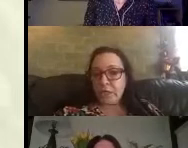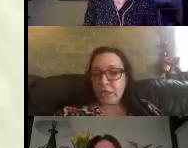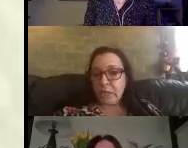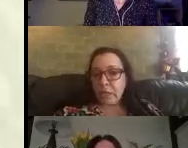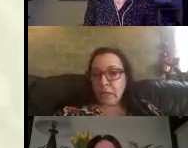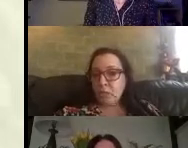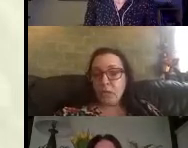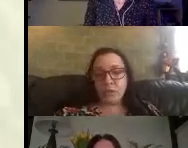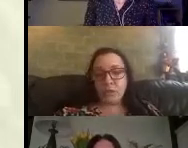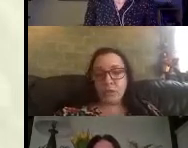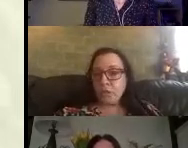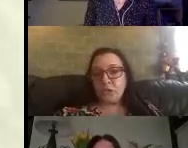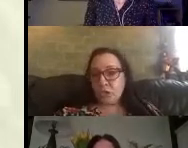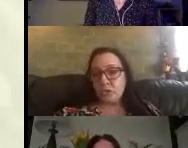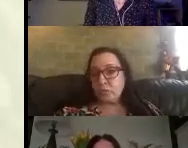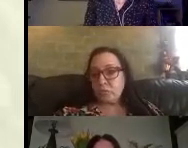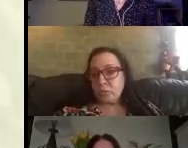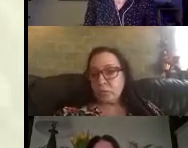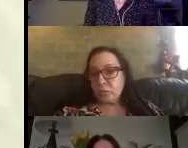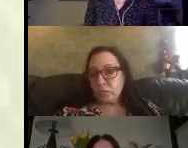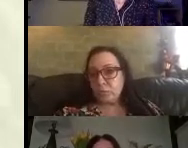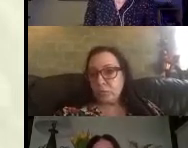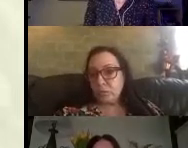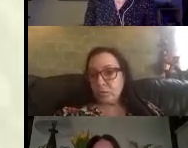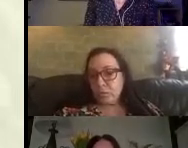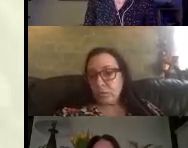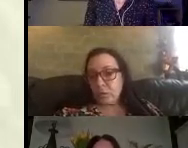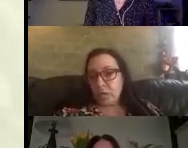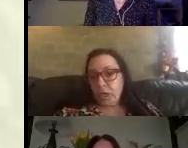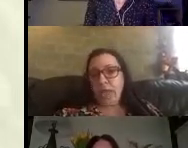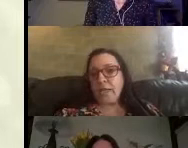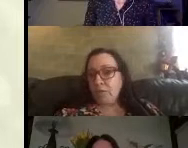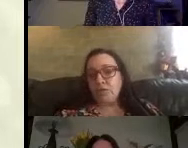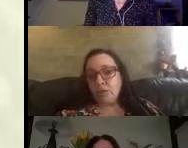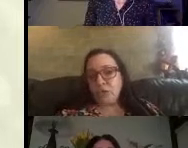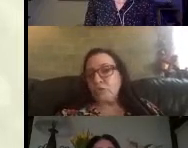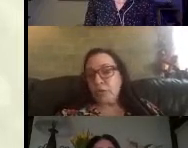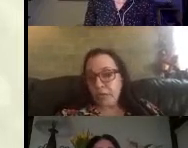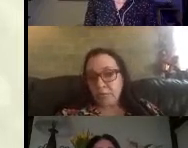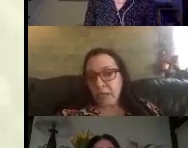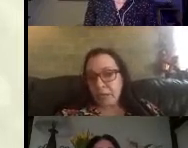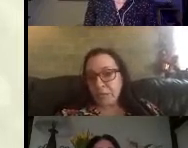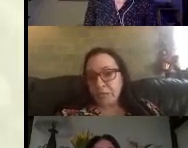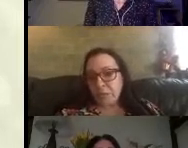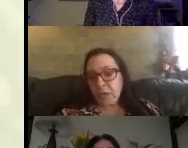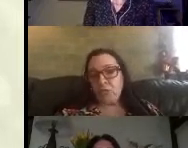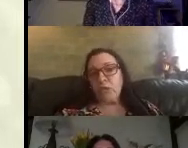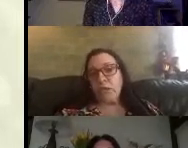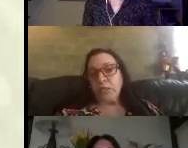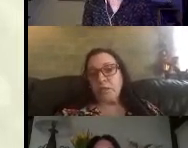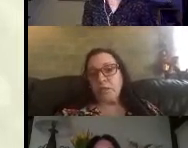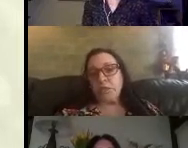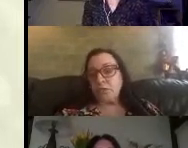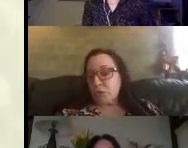parking? What are you going to do? No. And how are you going to do bike paths